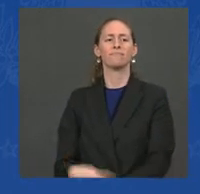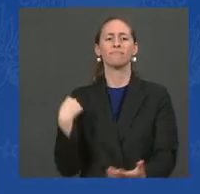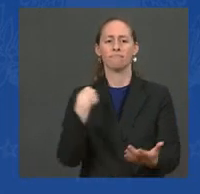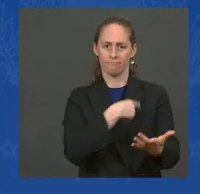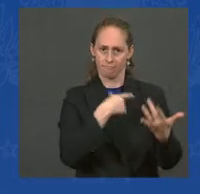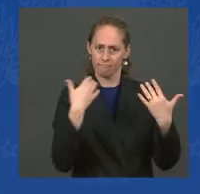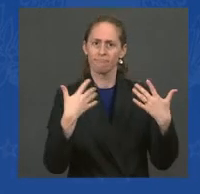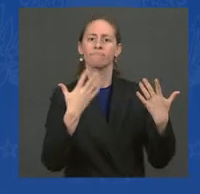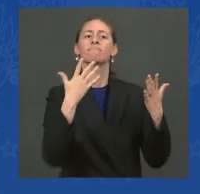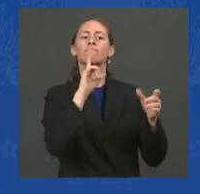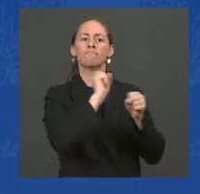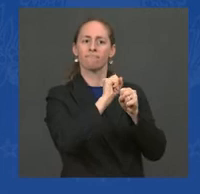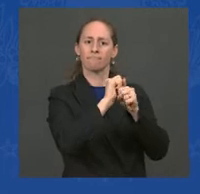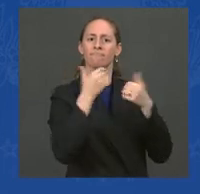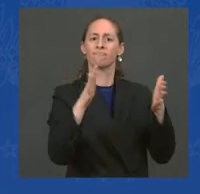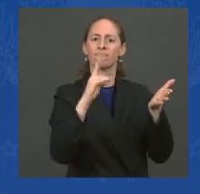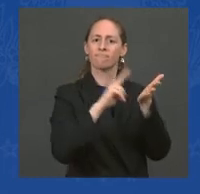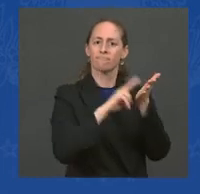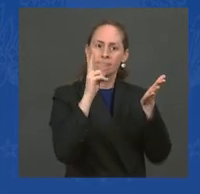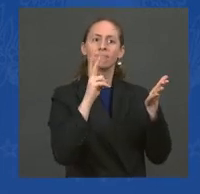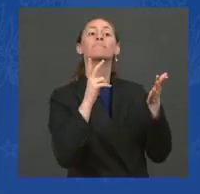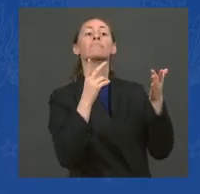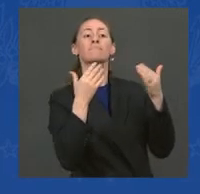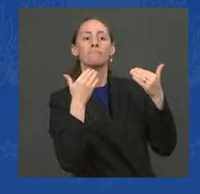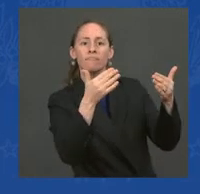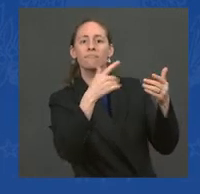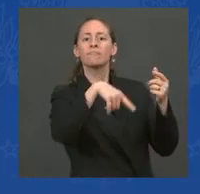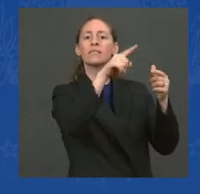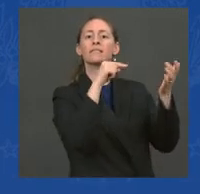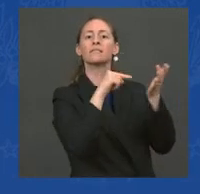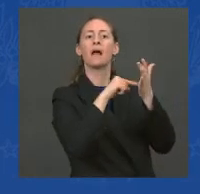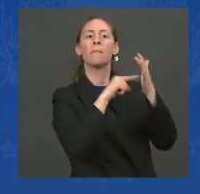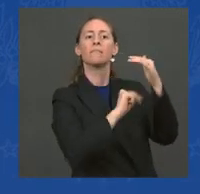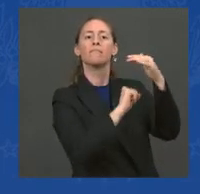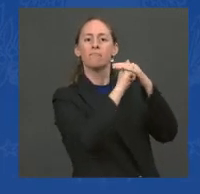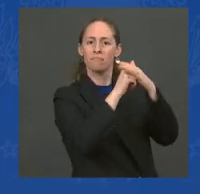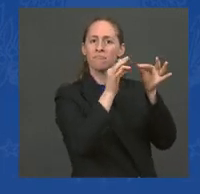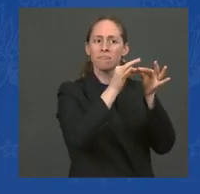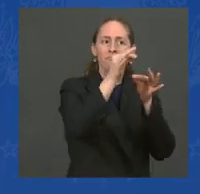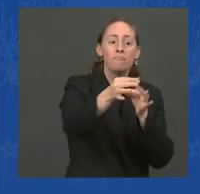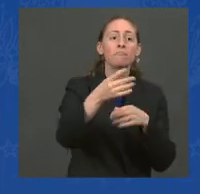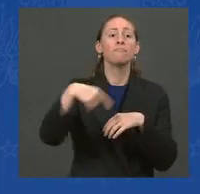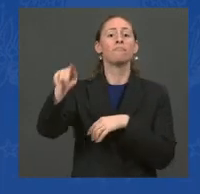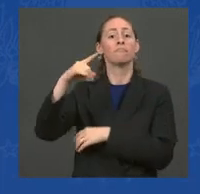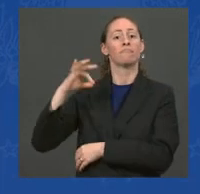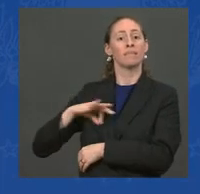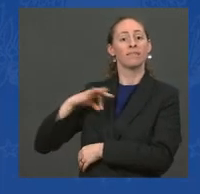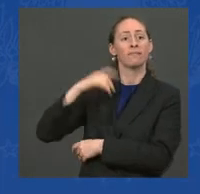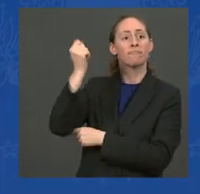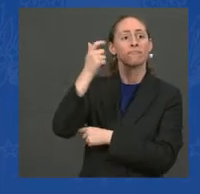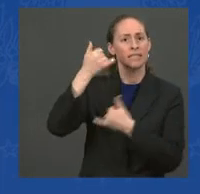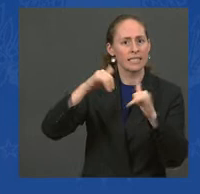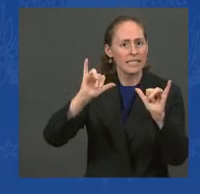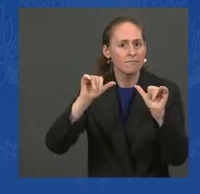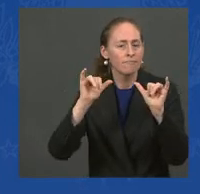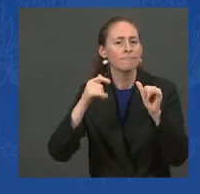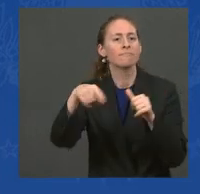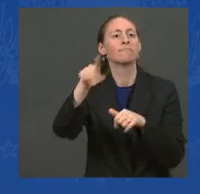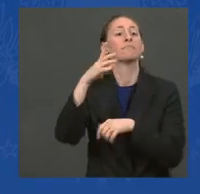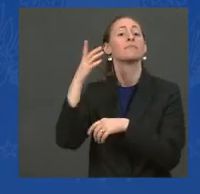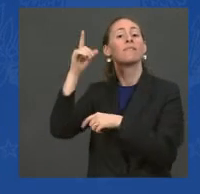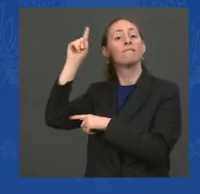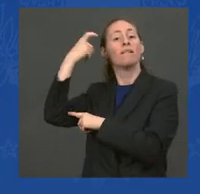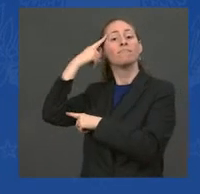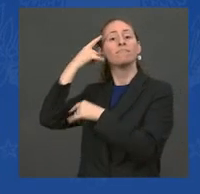to get their Social Security checks, the military continues to get paid, and so much more. We're making real progress on COVID-19 as